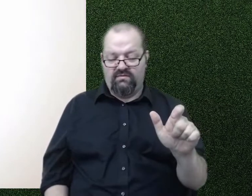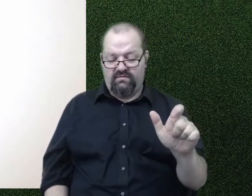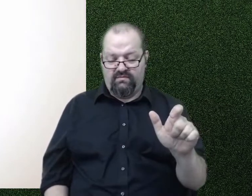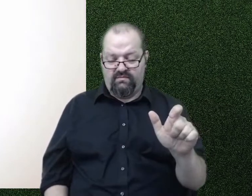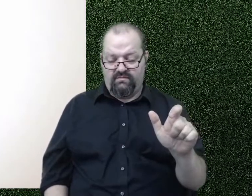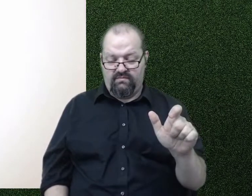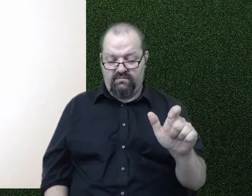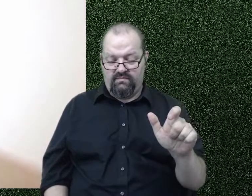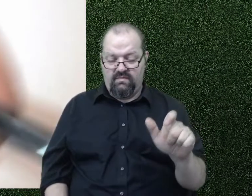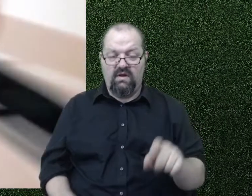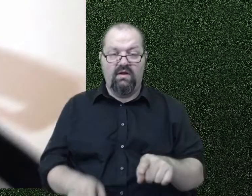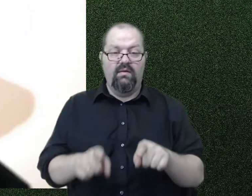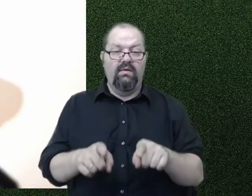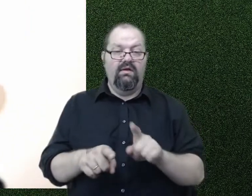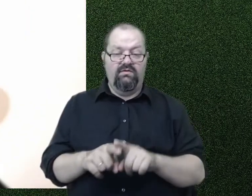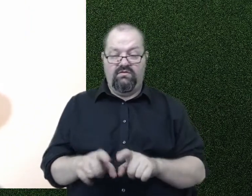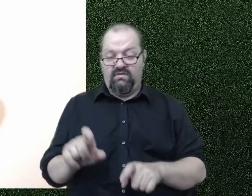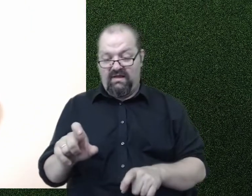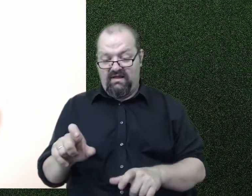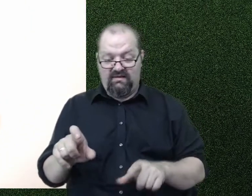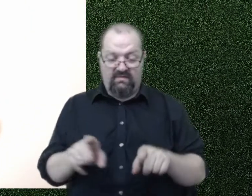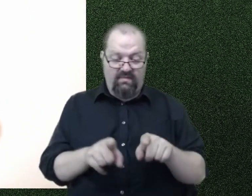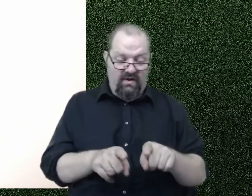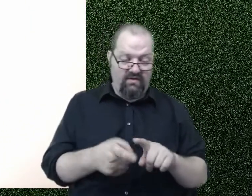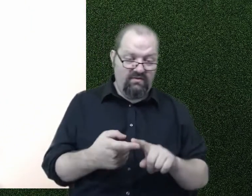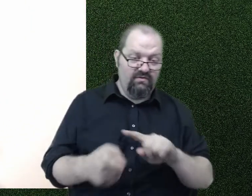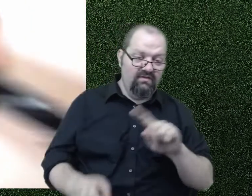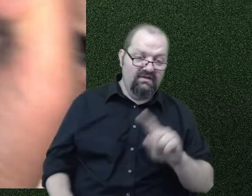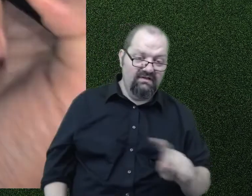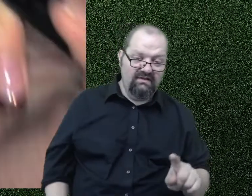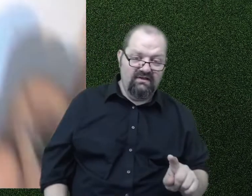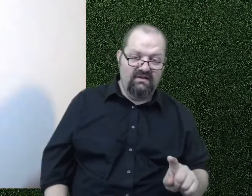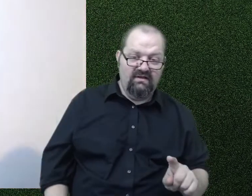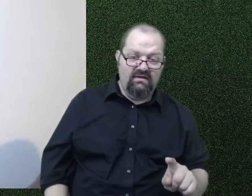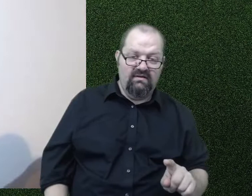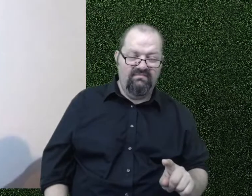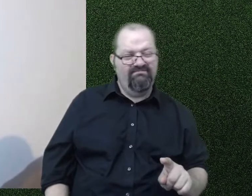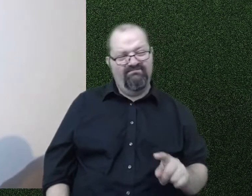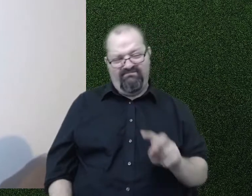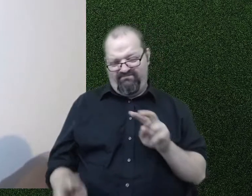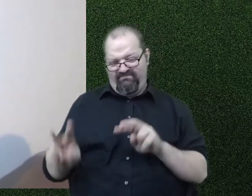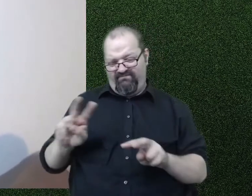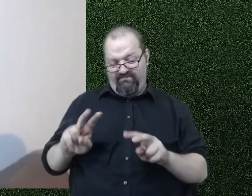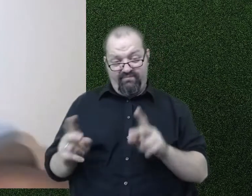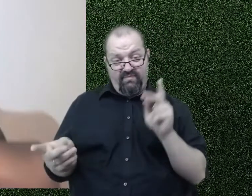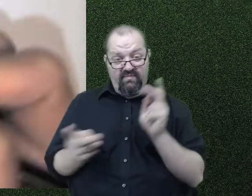Parallel to the y-axis, parallel to the z-axis. It's not perfect.